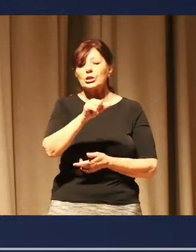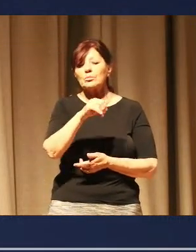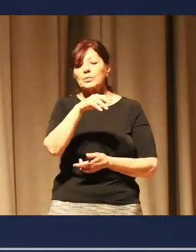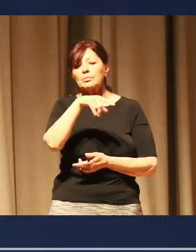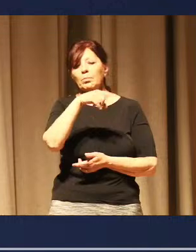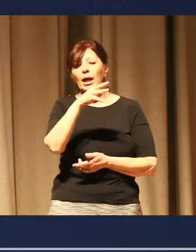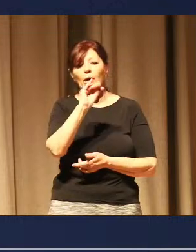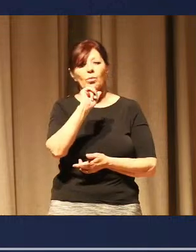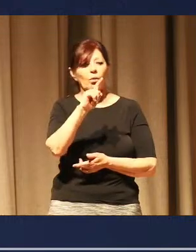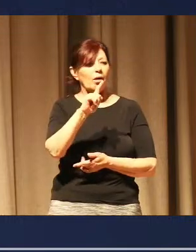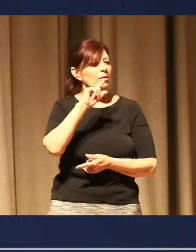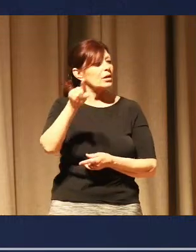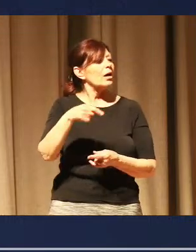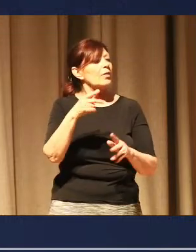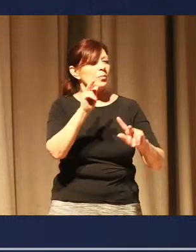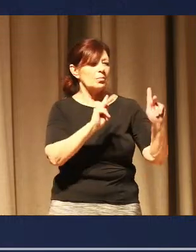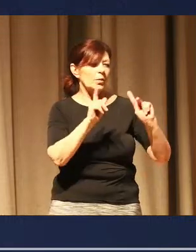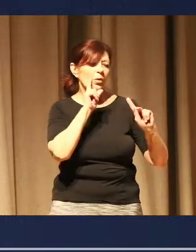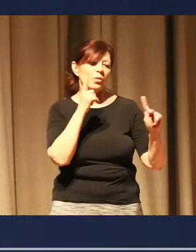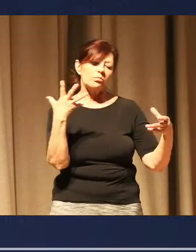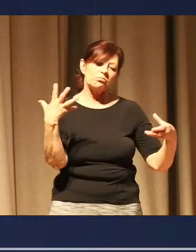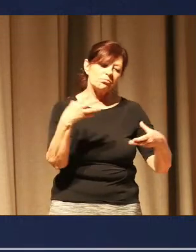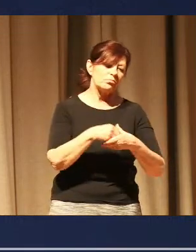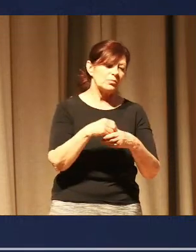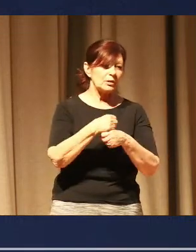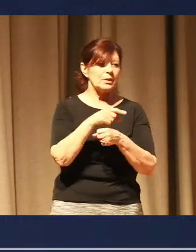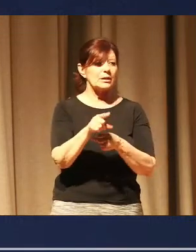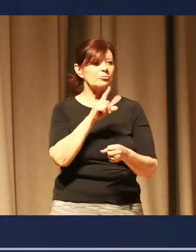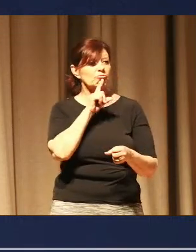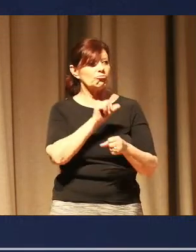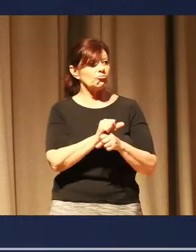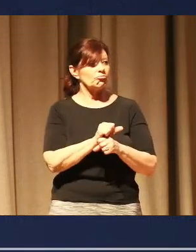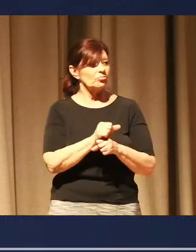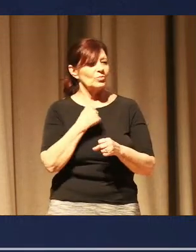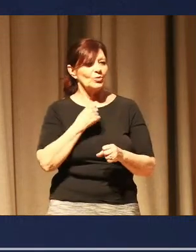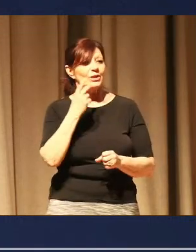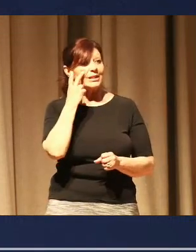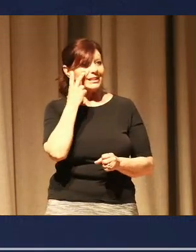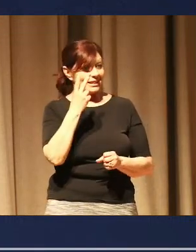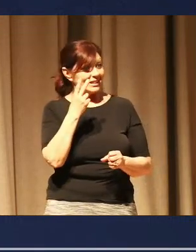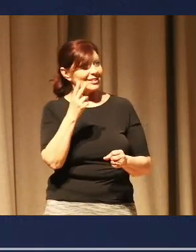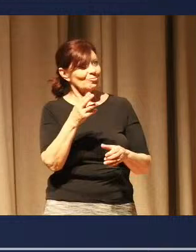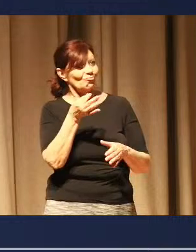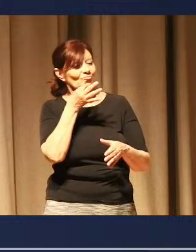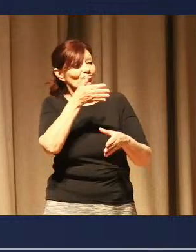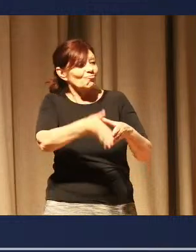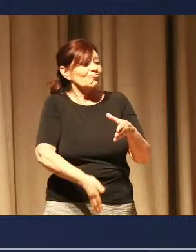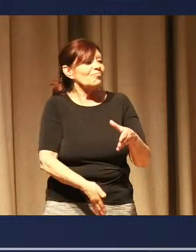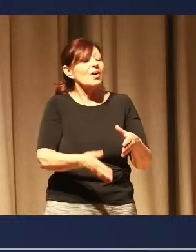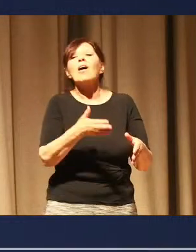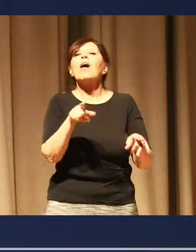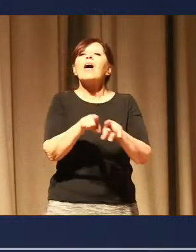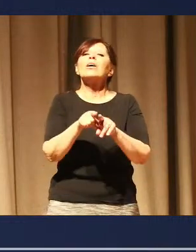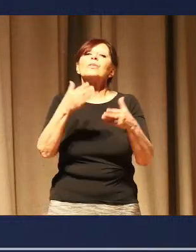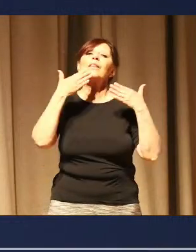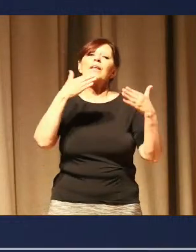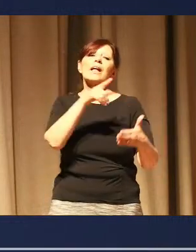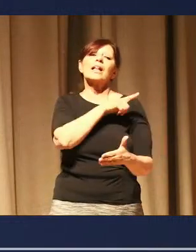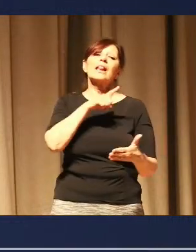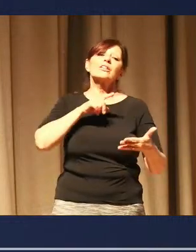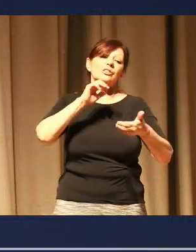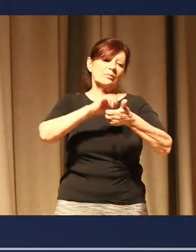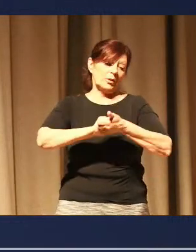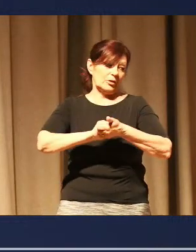other team members who collaborated on this deal to make it a reality, and we are seeing it to completion. And I also thank my legislative